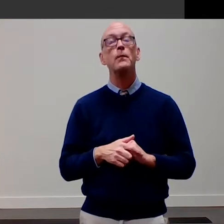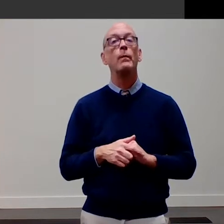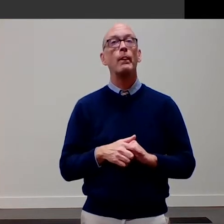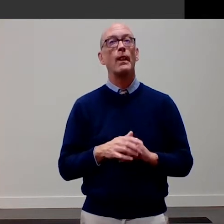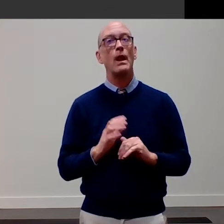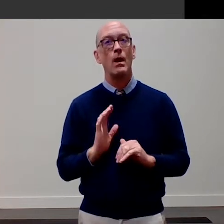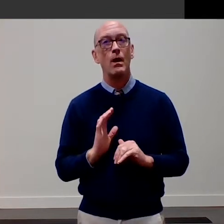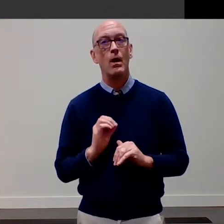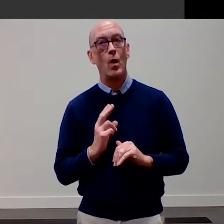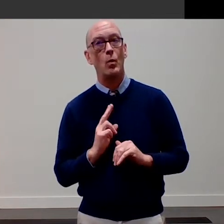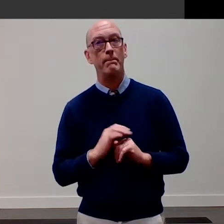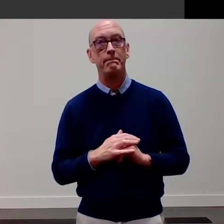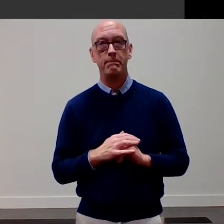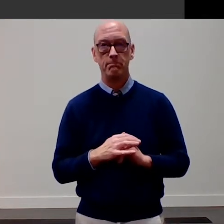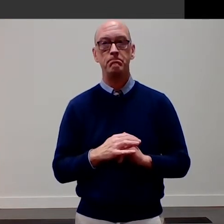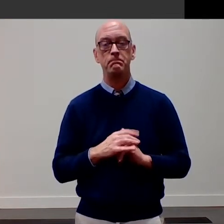Okay.